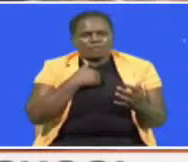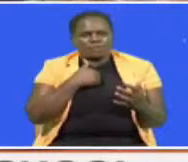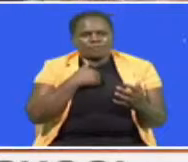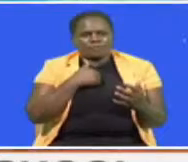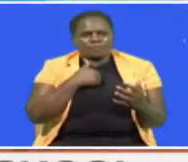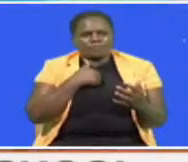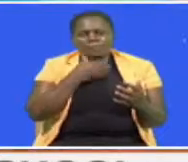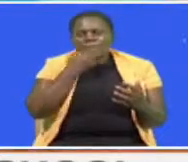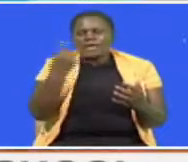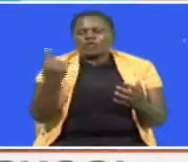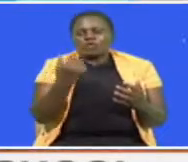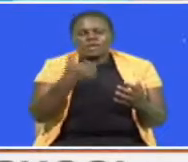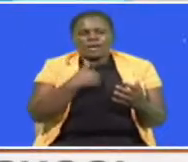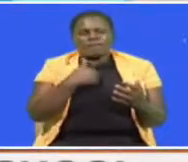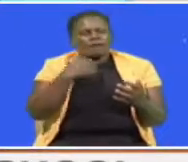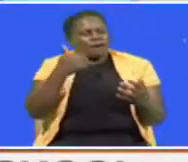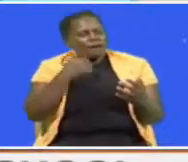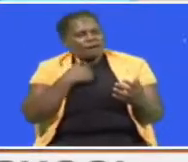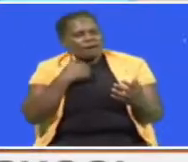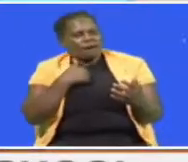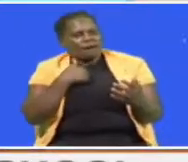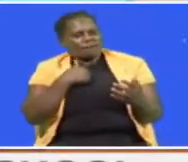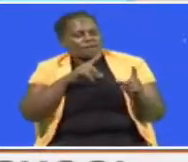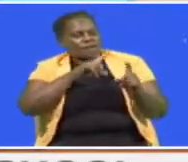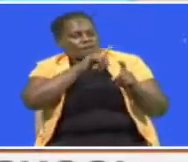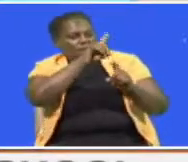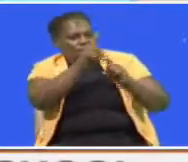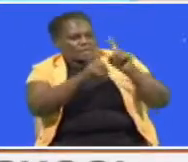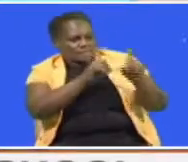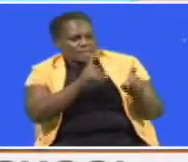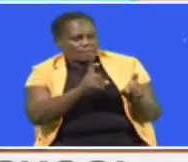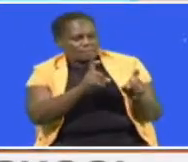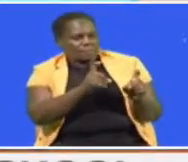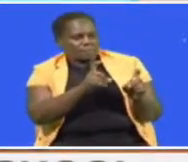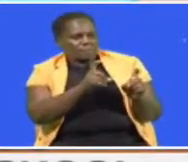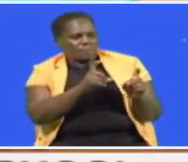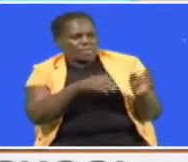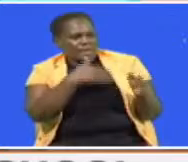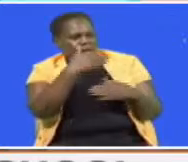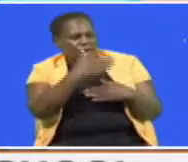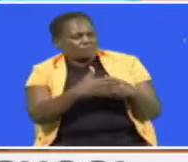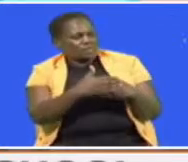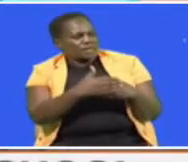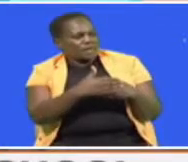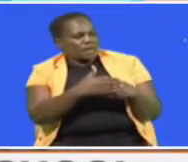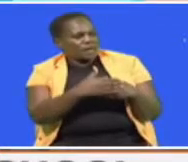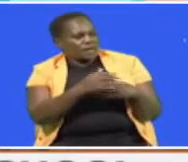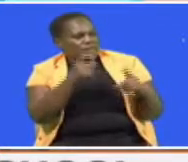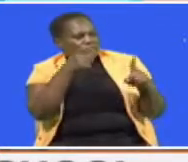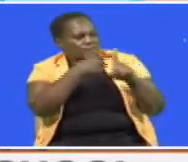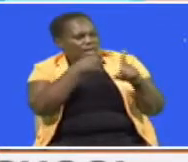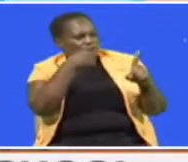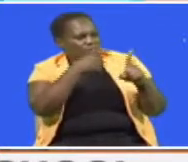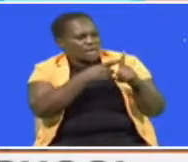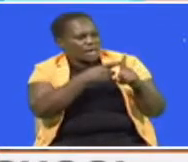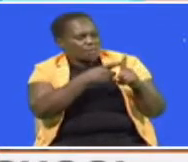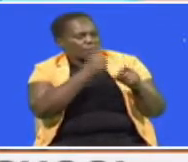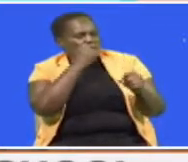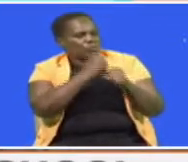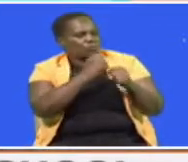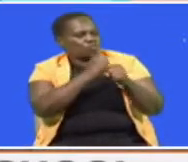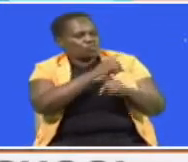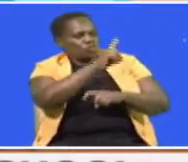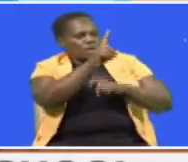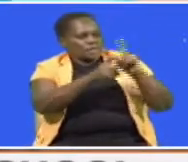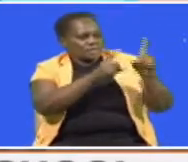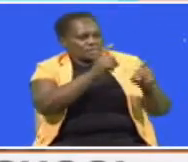by men. We have exams. So after every term, wanafanya